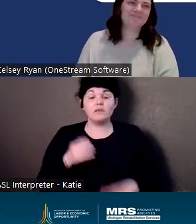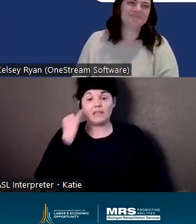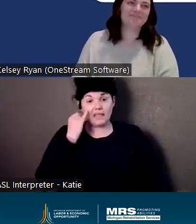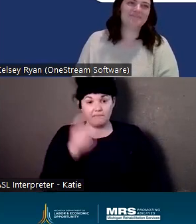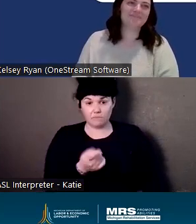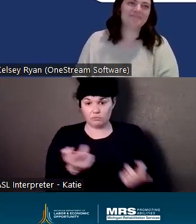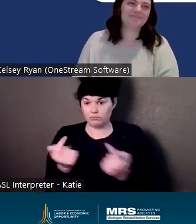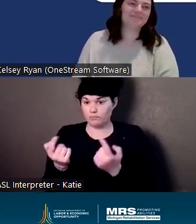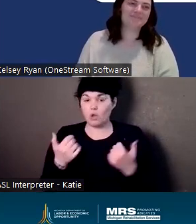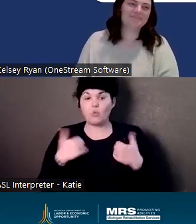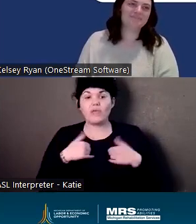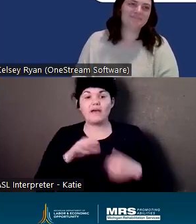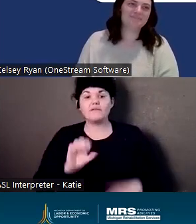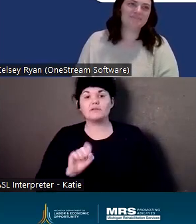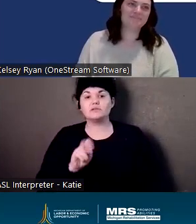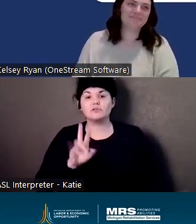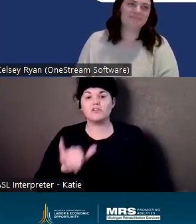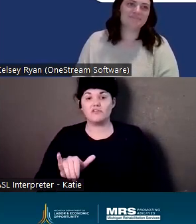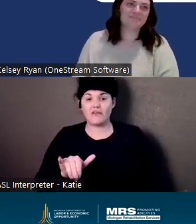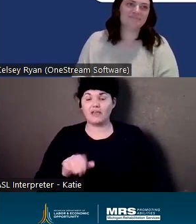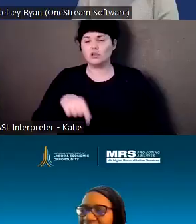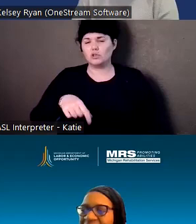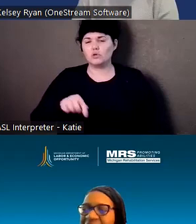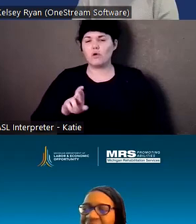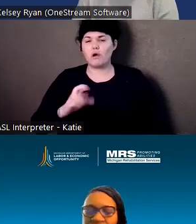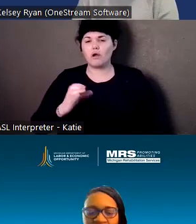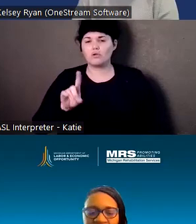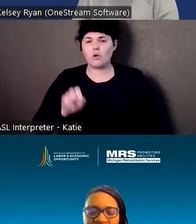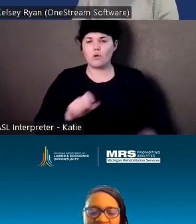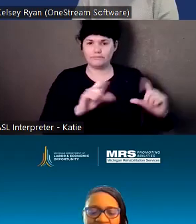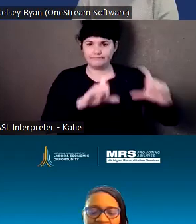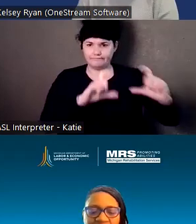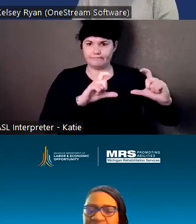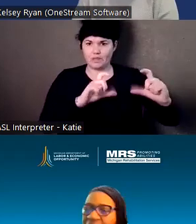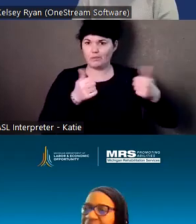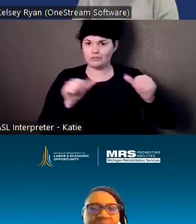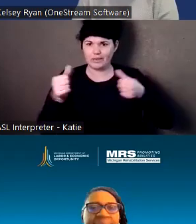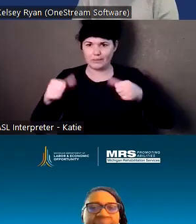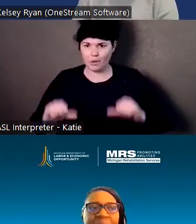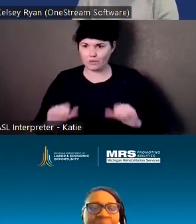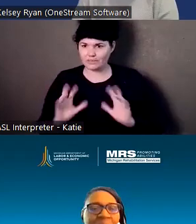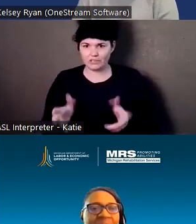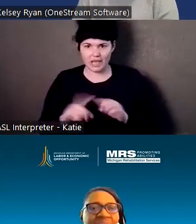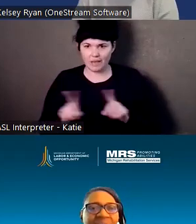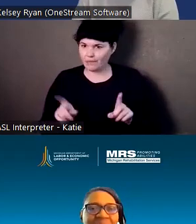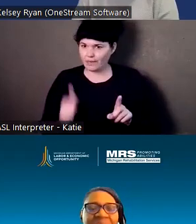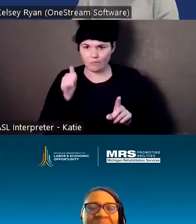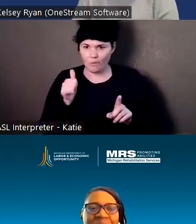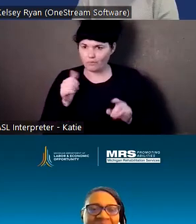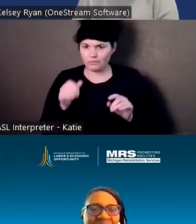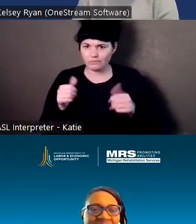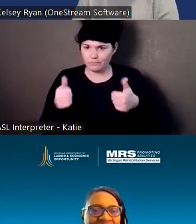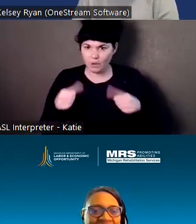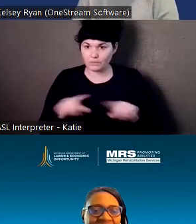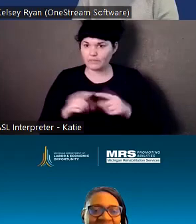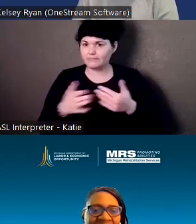survey Q&R code on the screen. We were trying to get it into the chat, and for some reason it is not coming up, but it will be